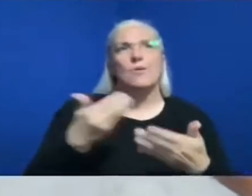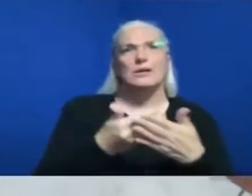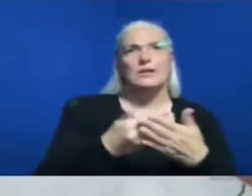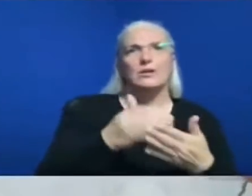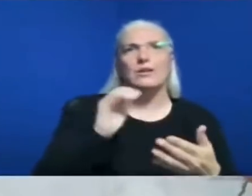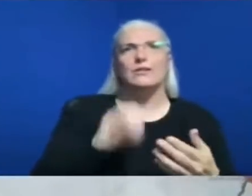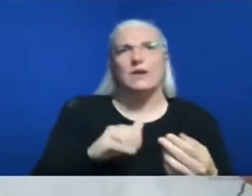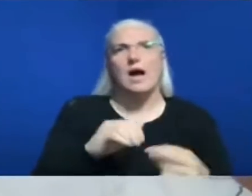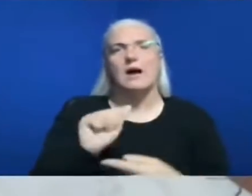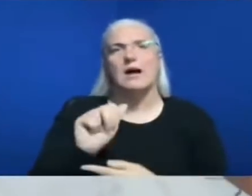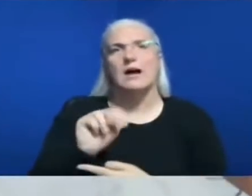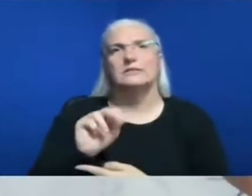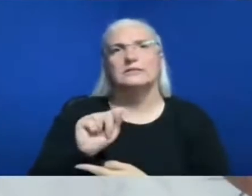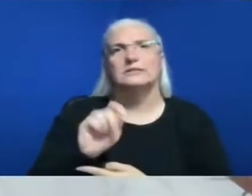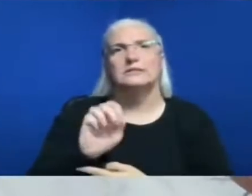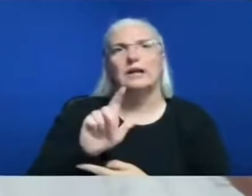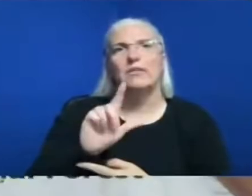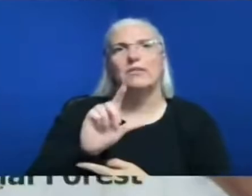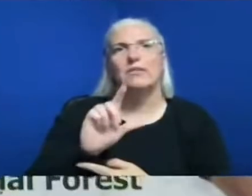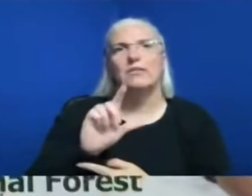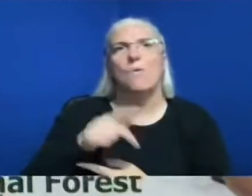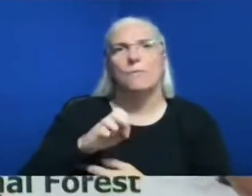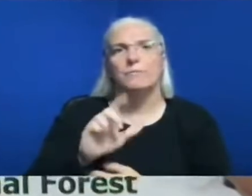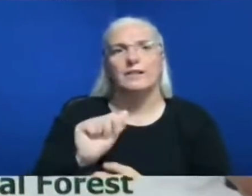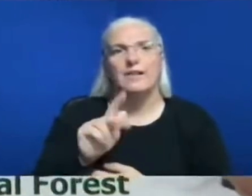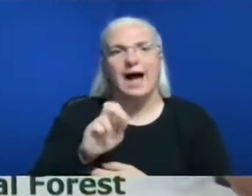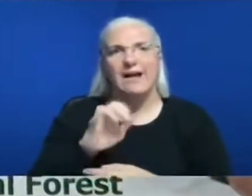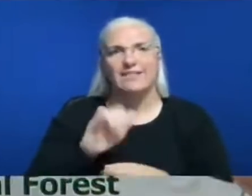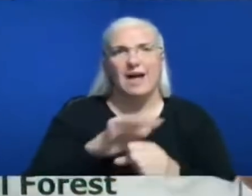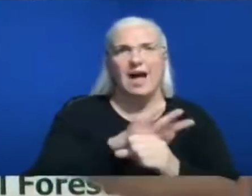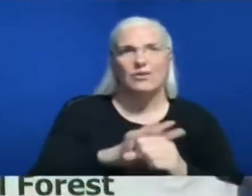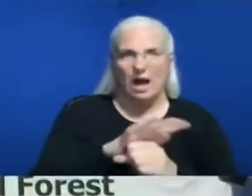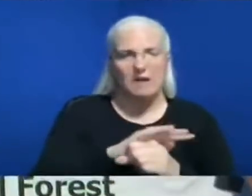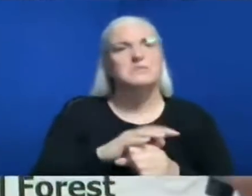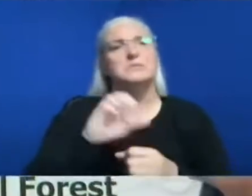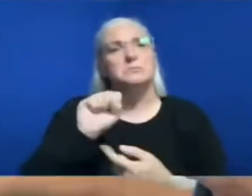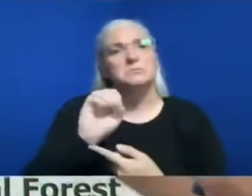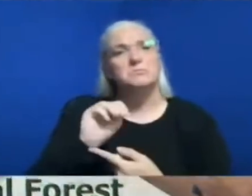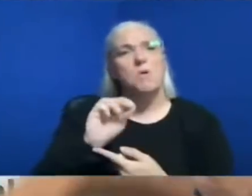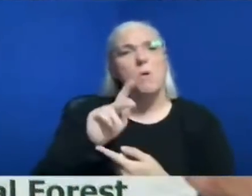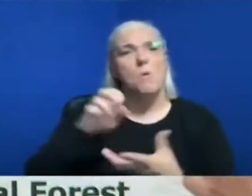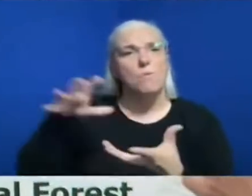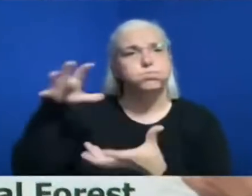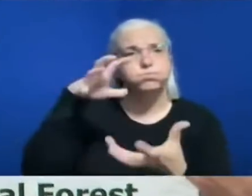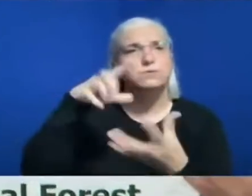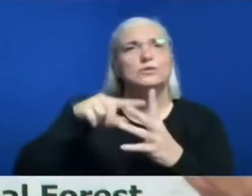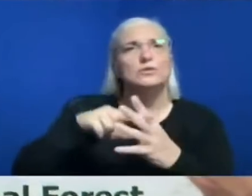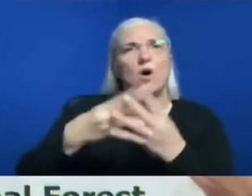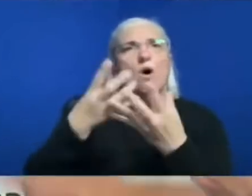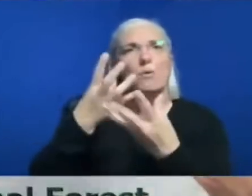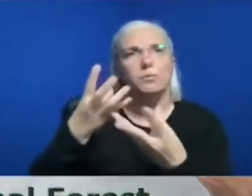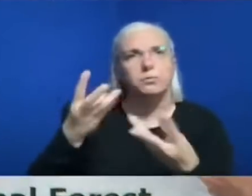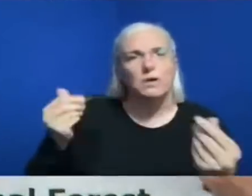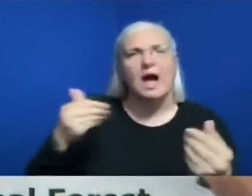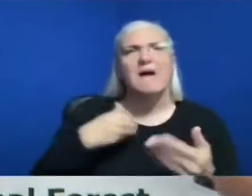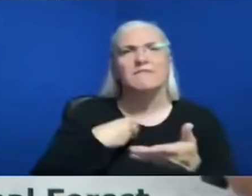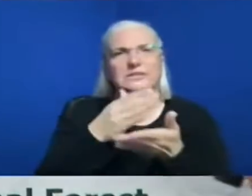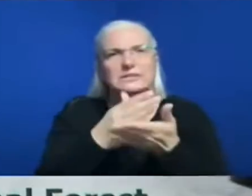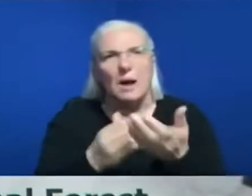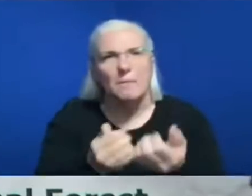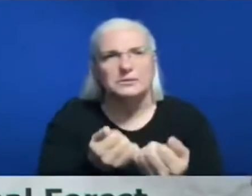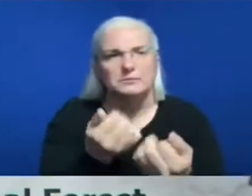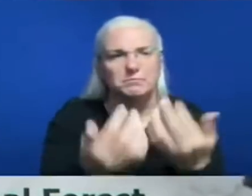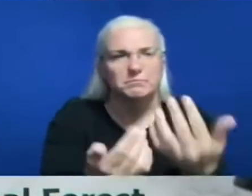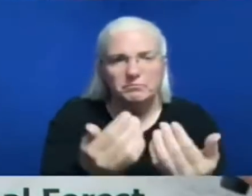in here is slowly dissipated. As we know, we had a little pocket of fire that remained around there, and it was highly visible to all the communities. And we were getting